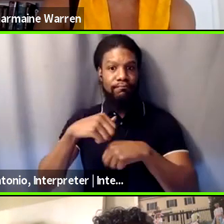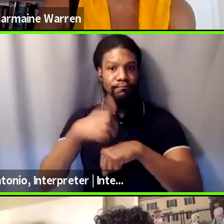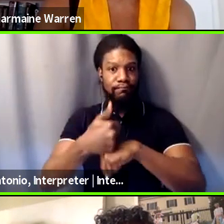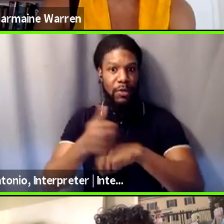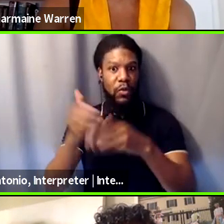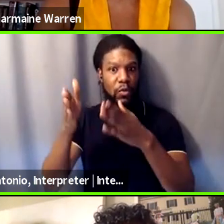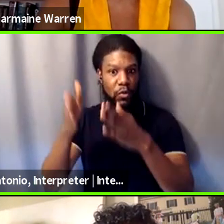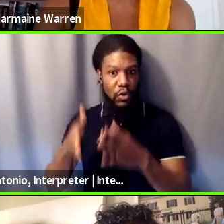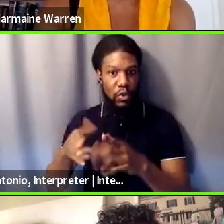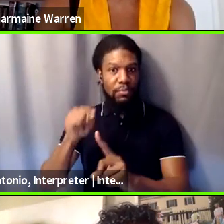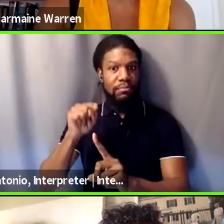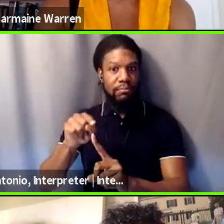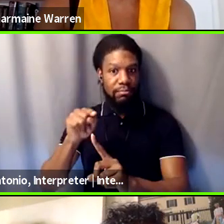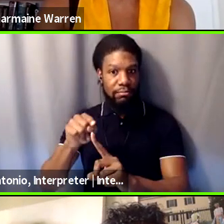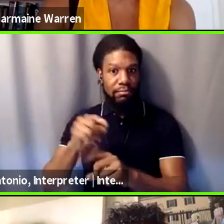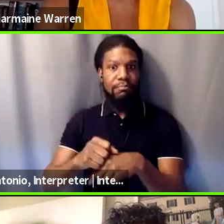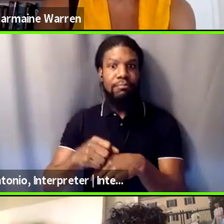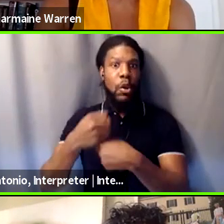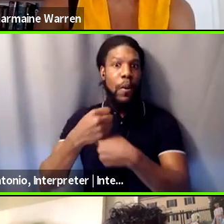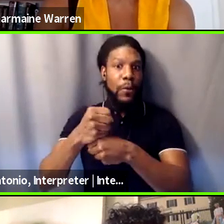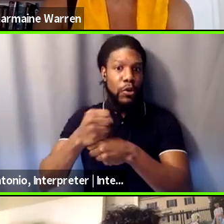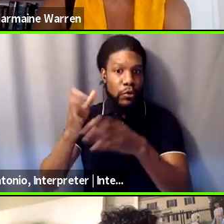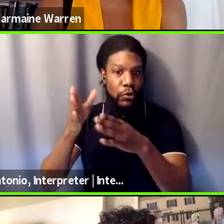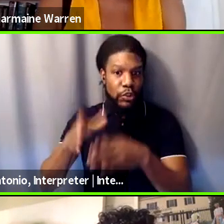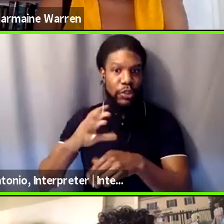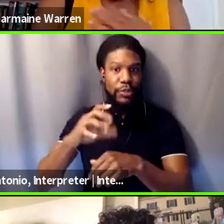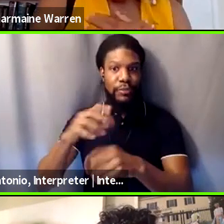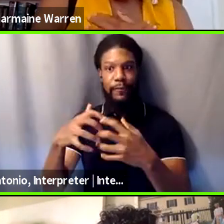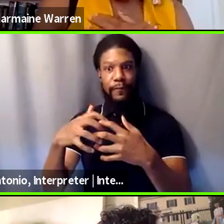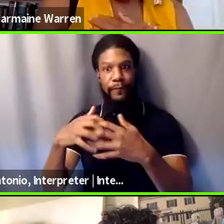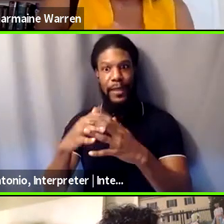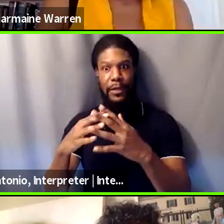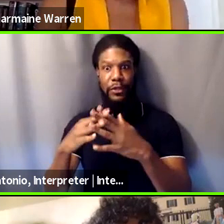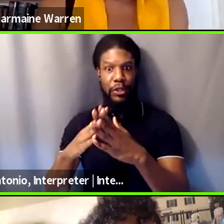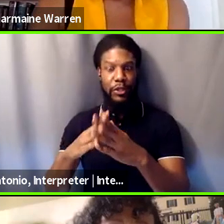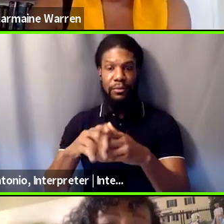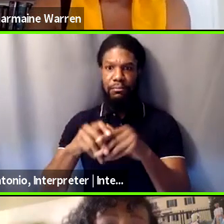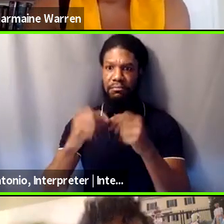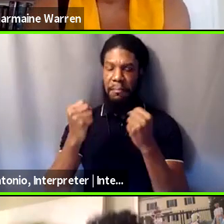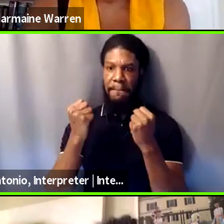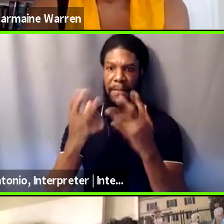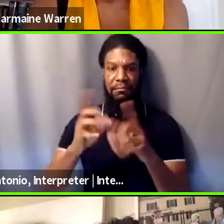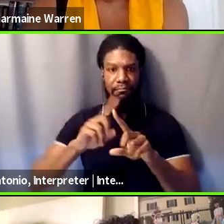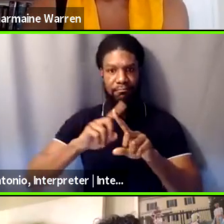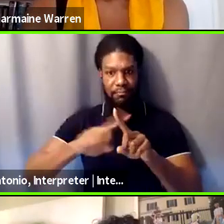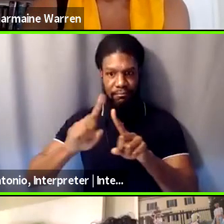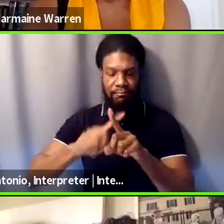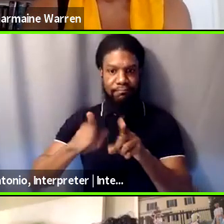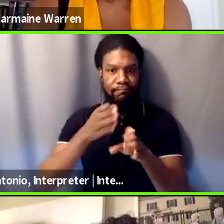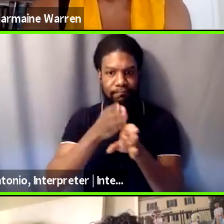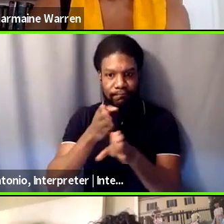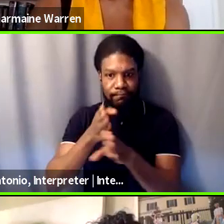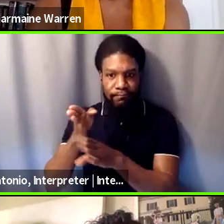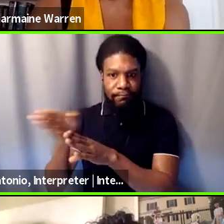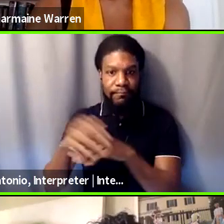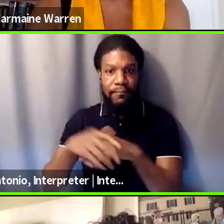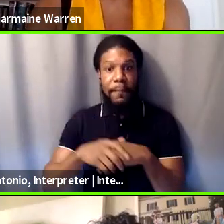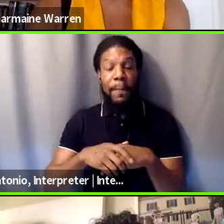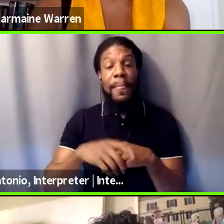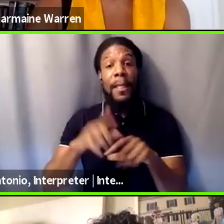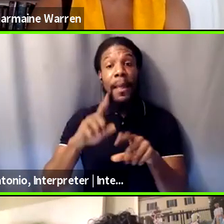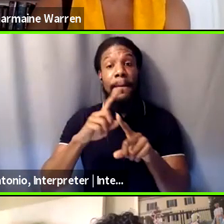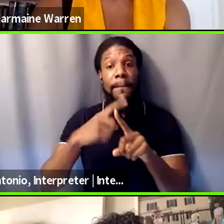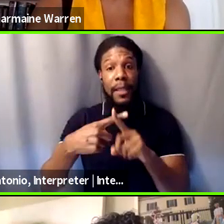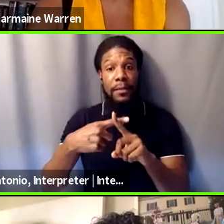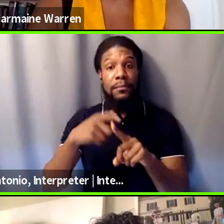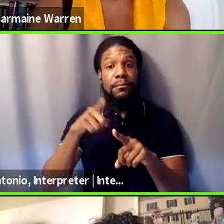director, creative producer, all of those big titles. She also worked at BAM. She's a producer for Dance Africa there.